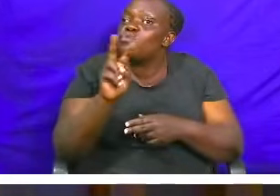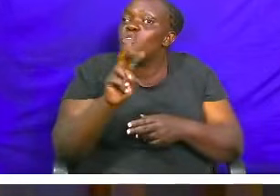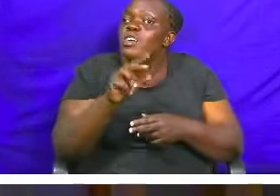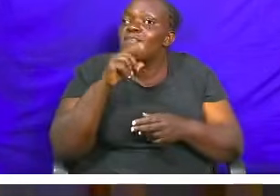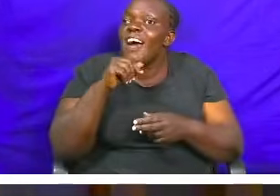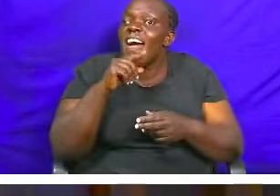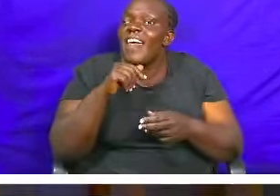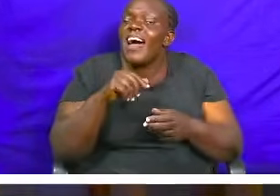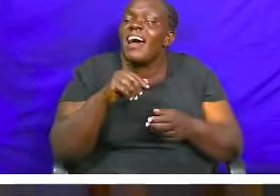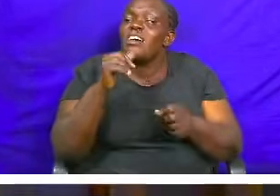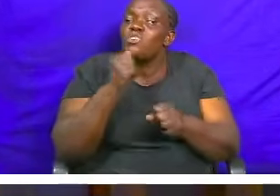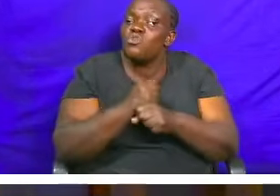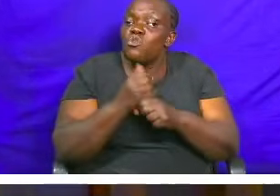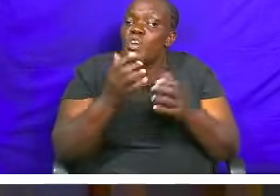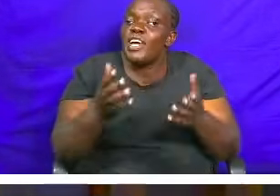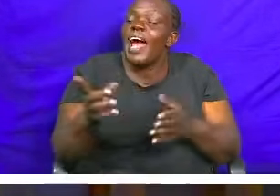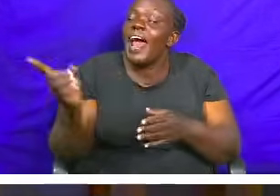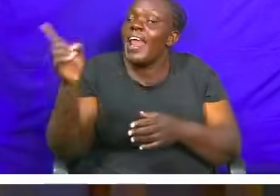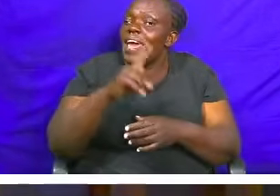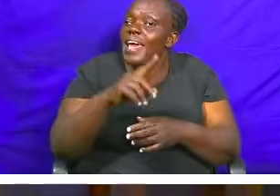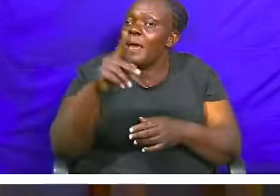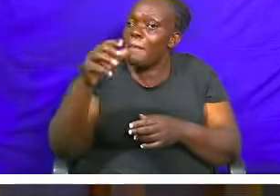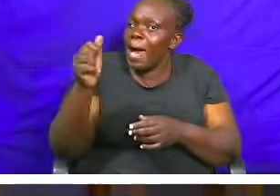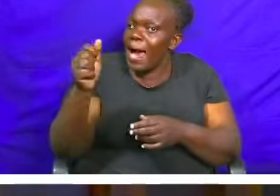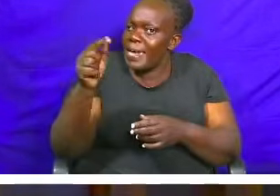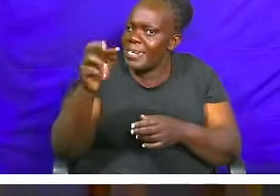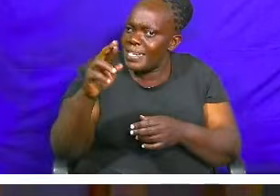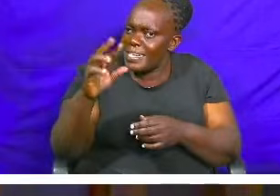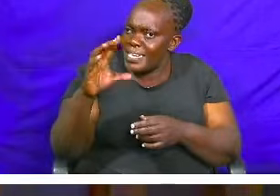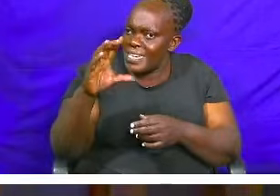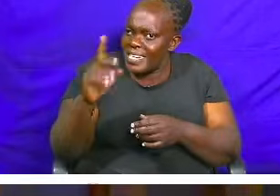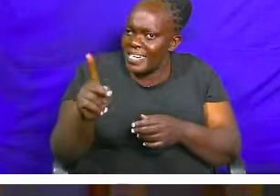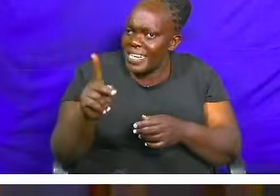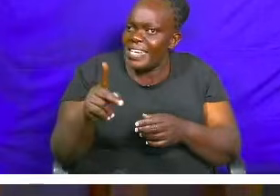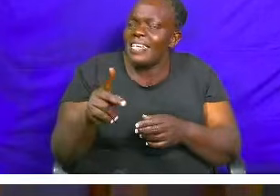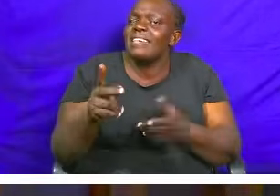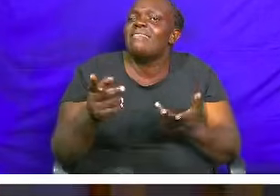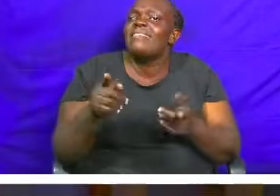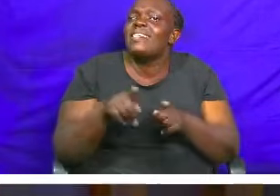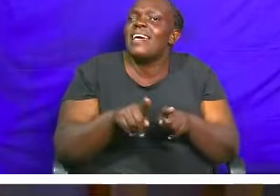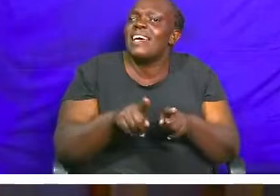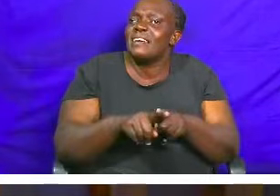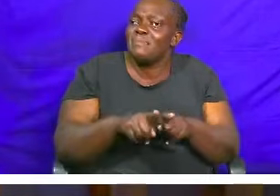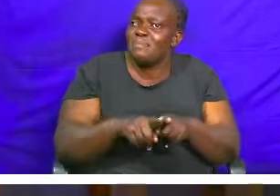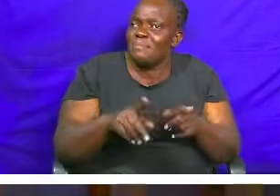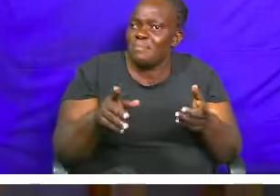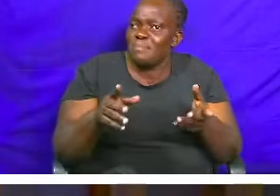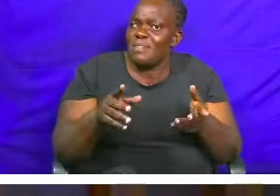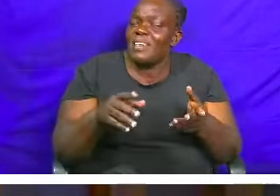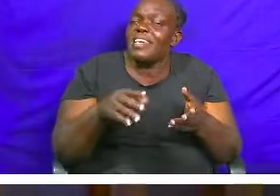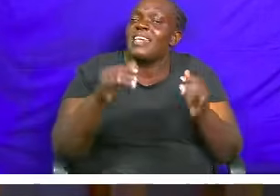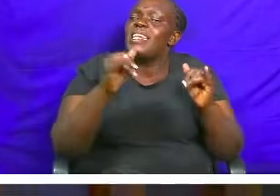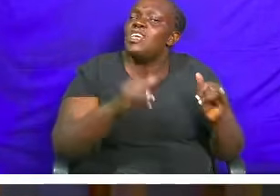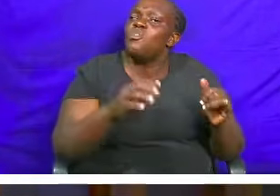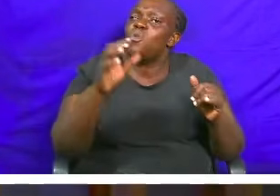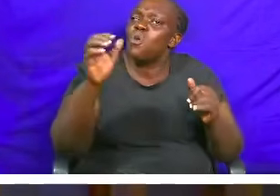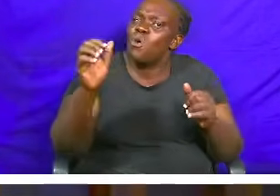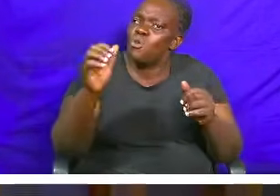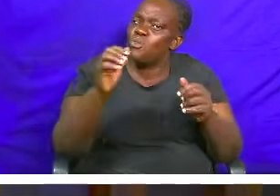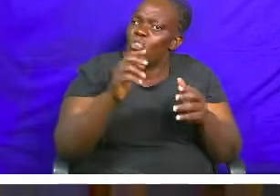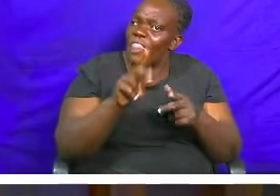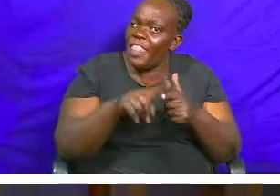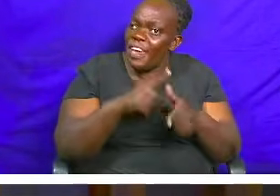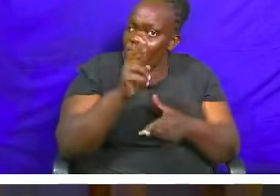years. When the days of Patrick Giro. Yes, so I used to and Ian Duncan. I used even and you and Kankunet. I used even